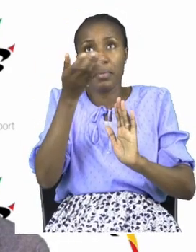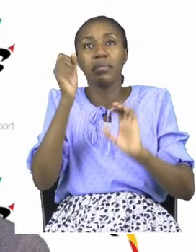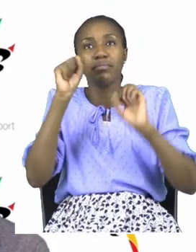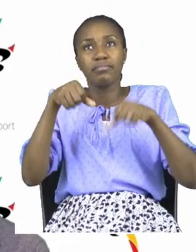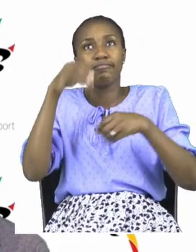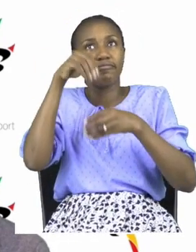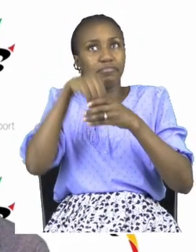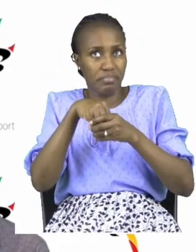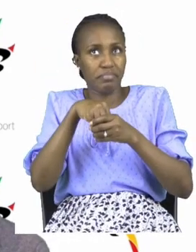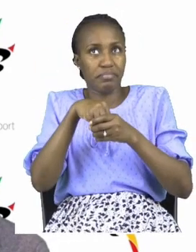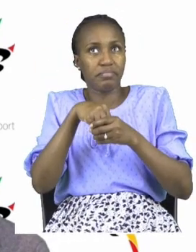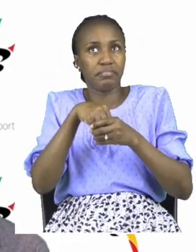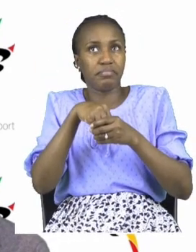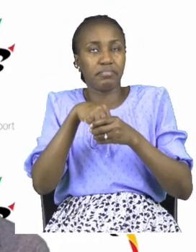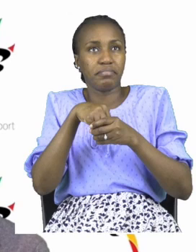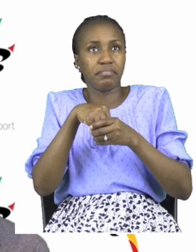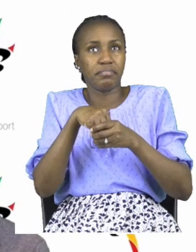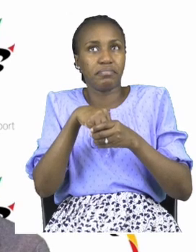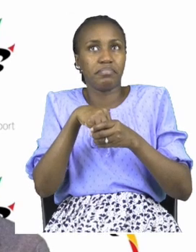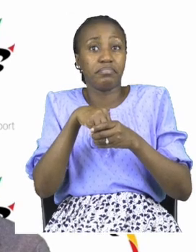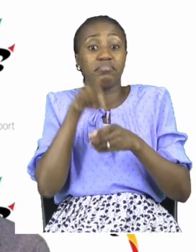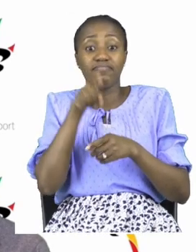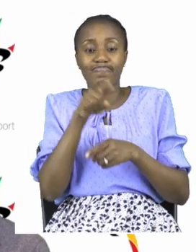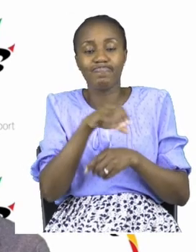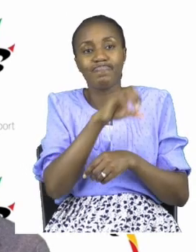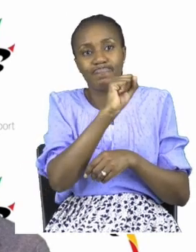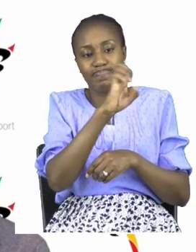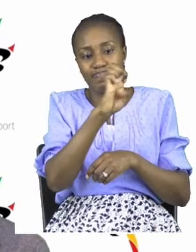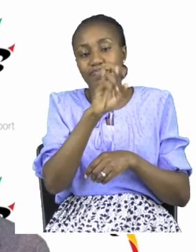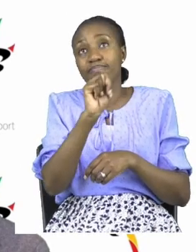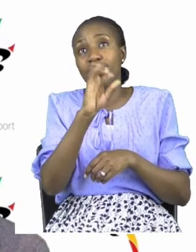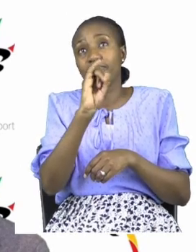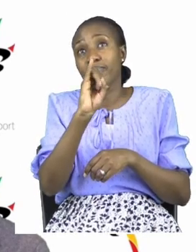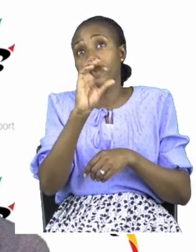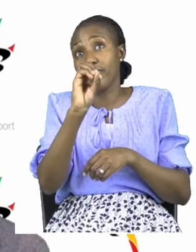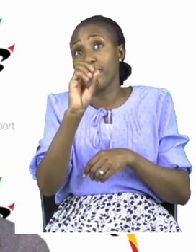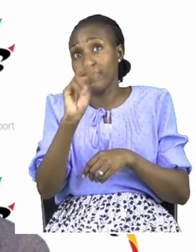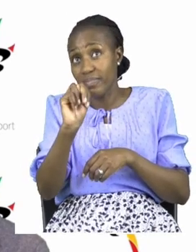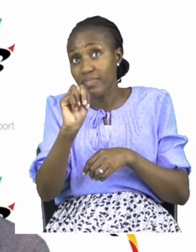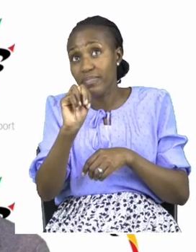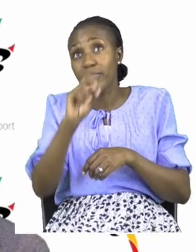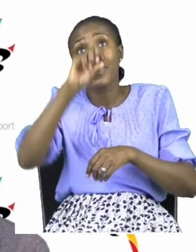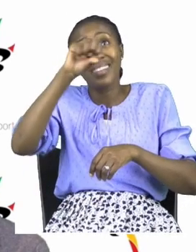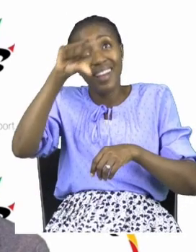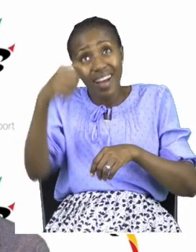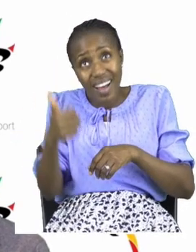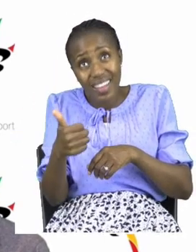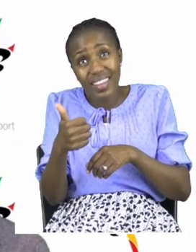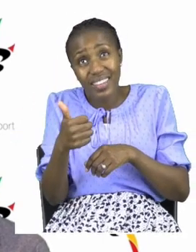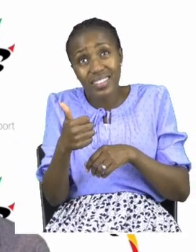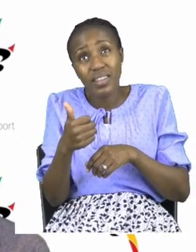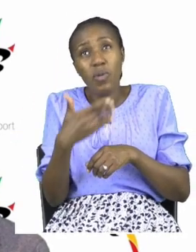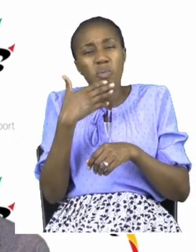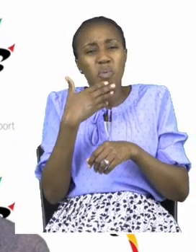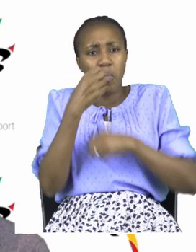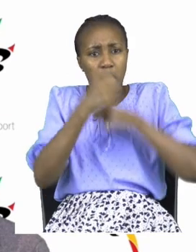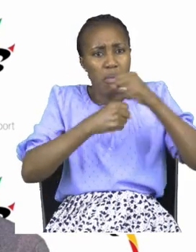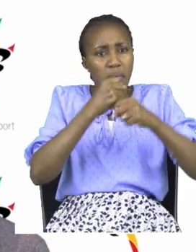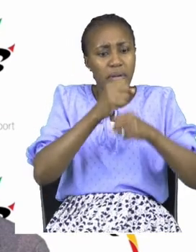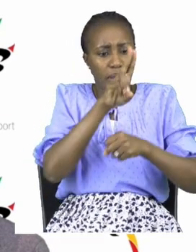can be regarded as a senior player. Then we got veterans players who are 35 and